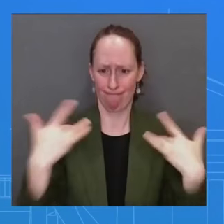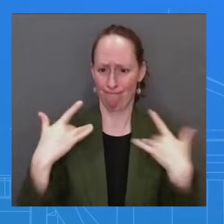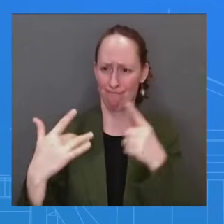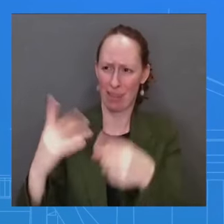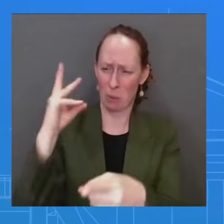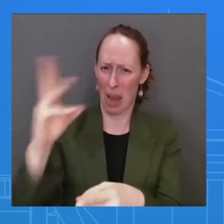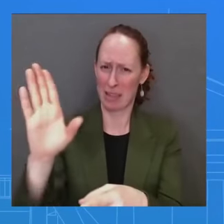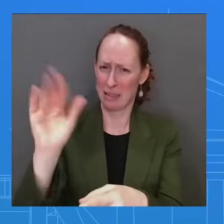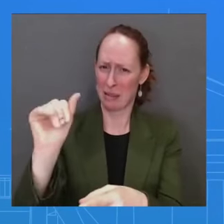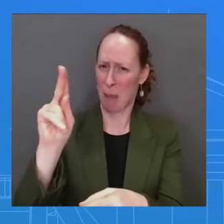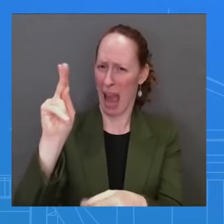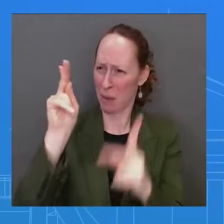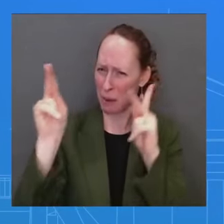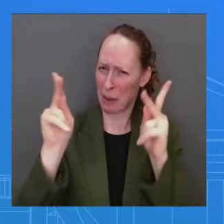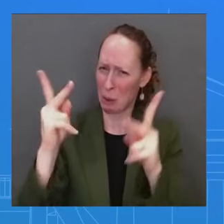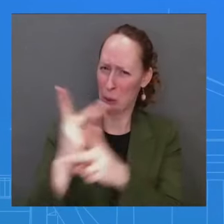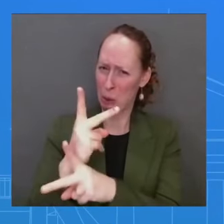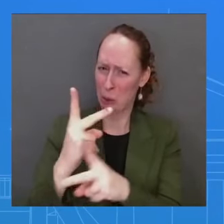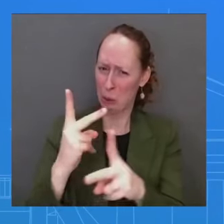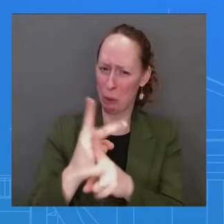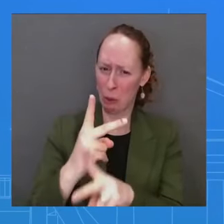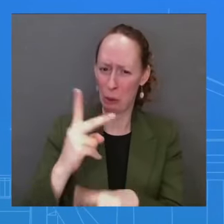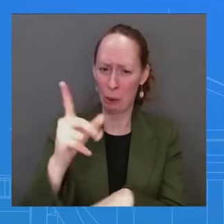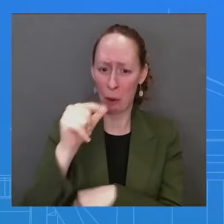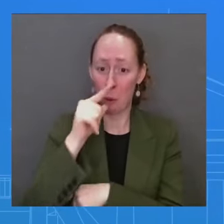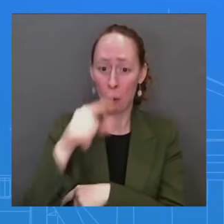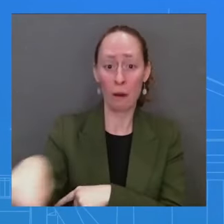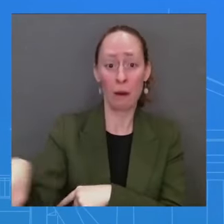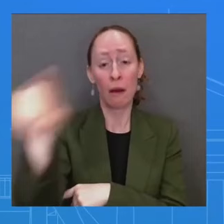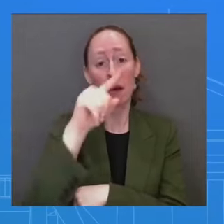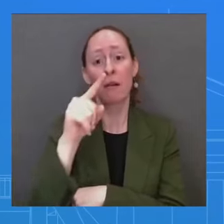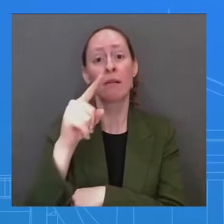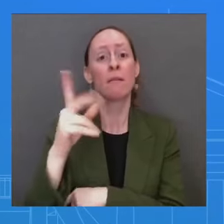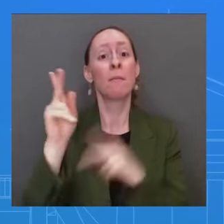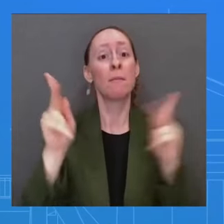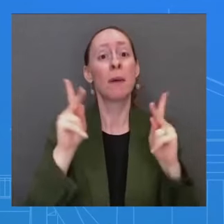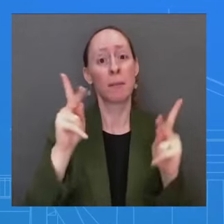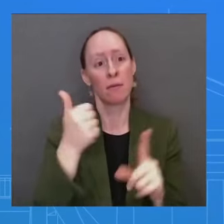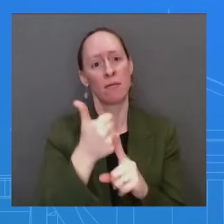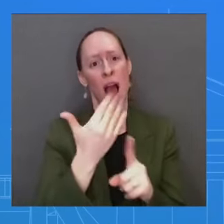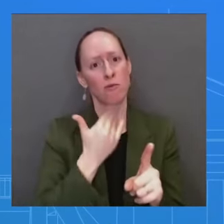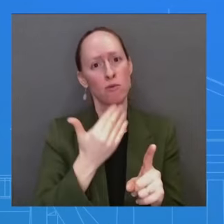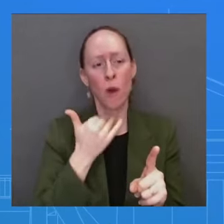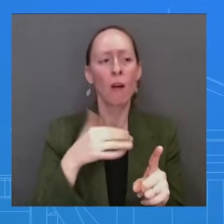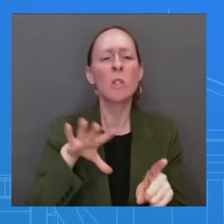by settlers with extreme views, and how much he absolutely opposes that. That violence needs to stop.